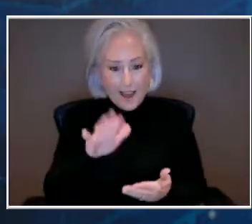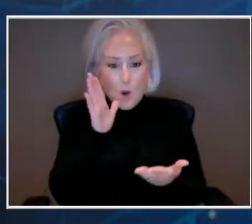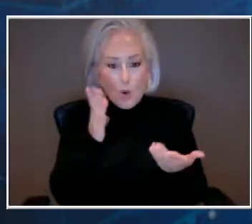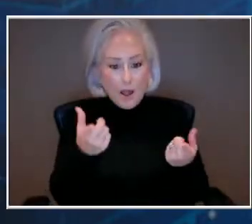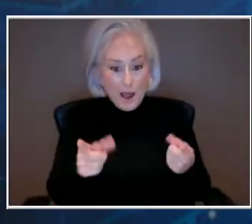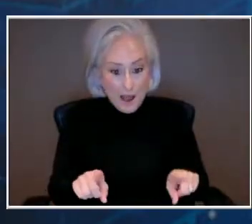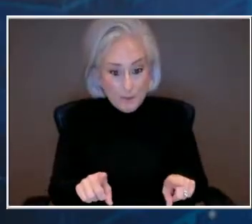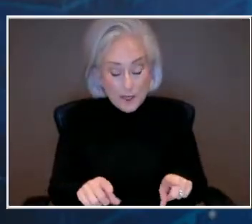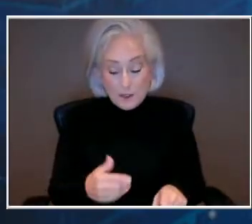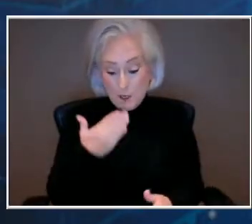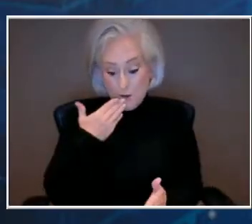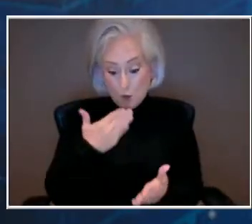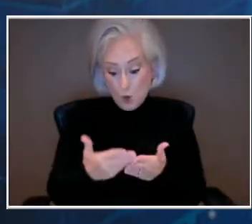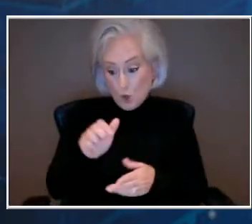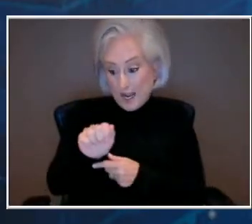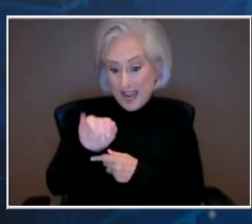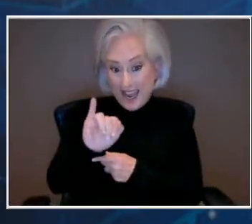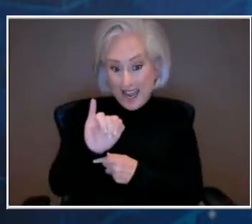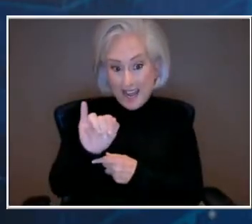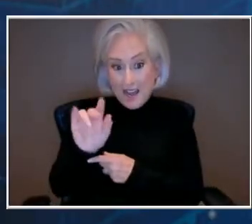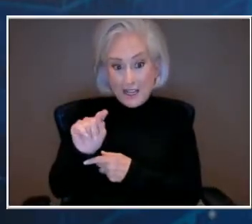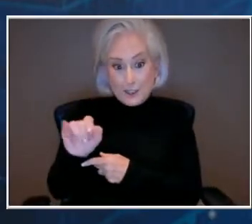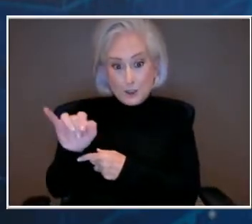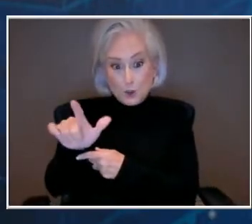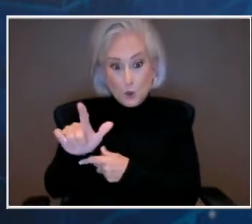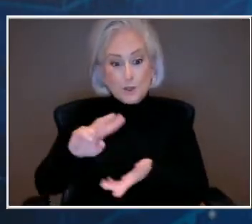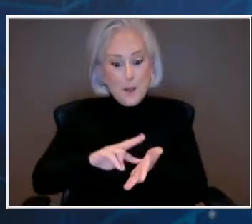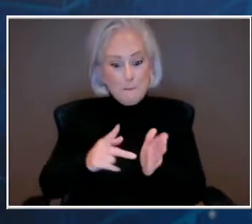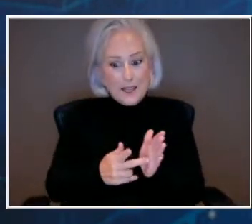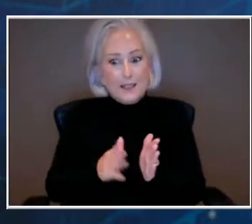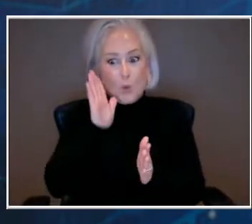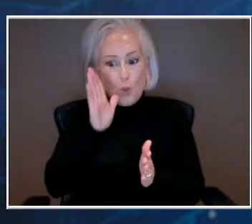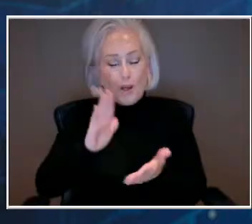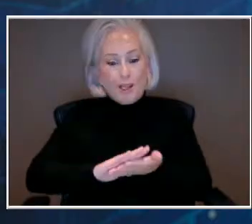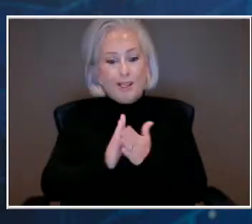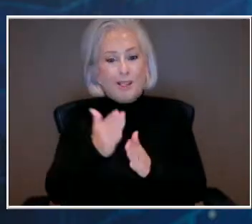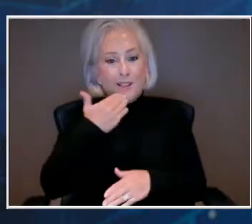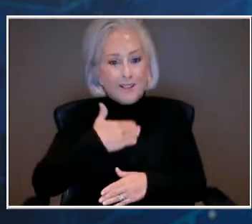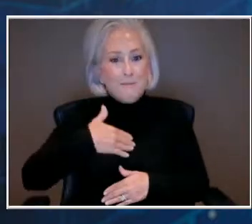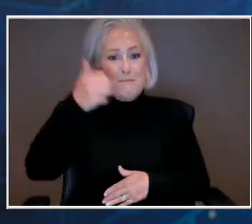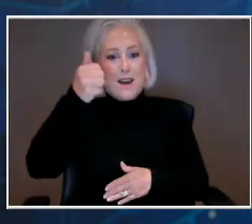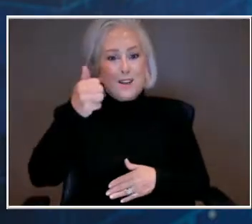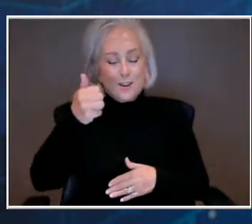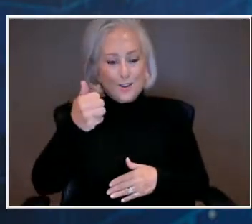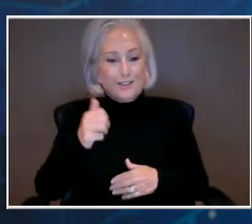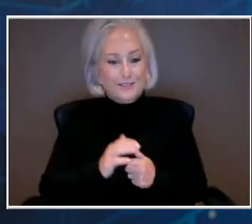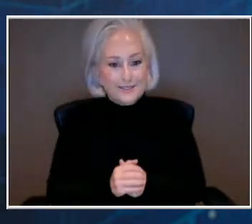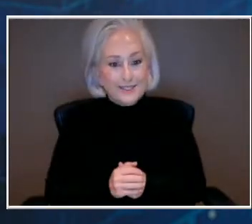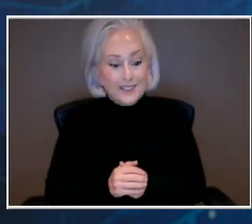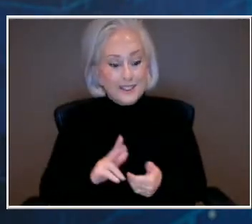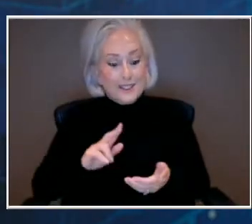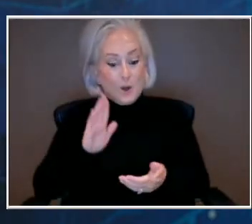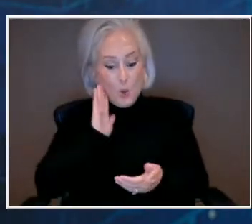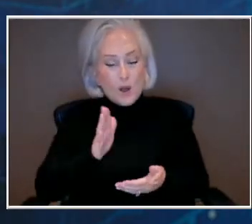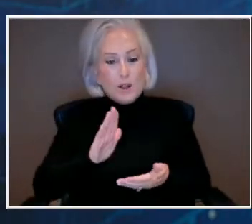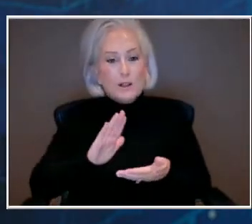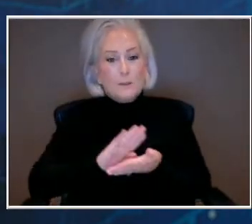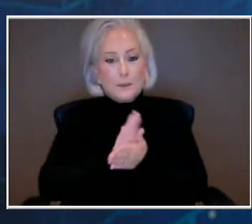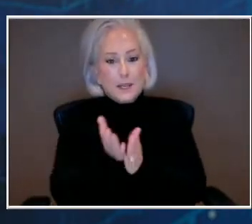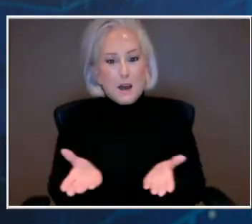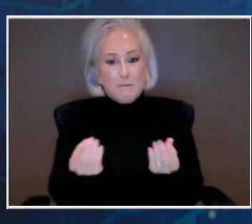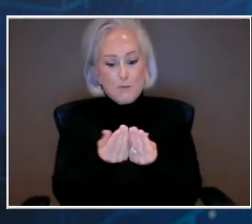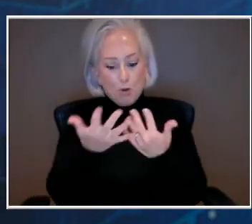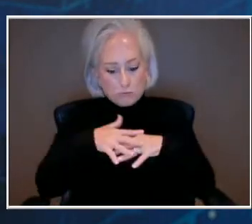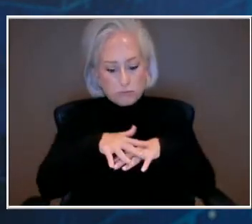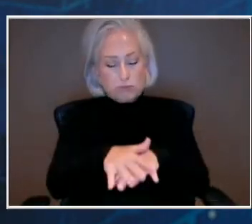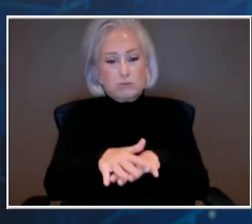AI tools, we're just going to become better at our jobs. And in fact, I think we're going to become an even more integral and critical part of healthcare